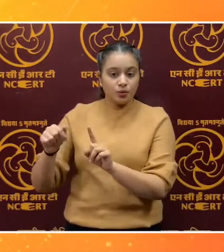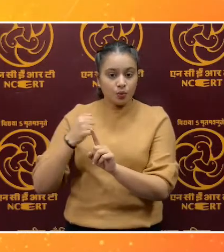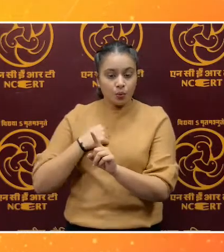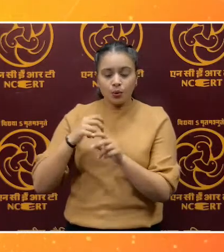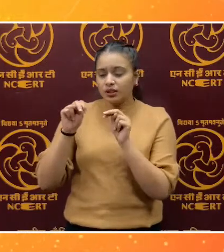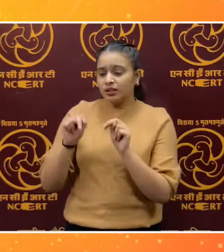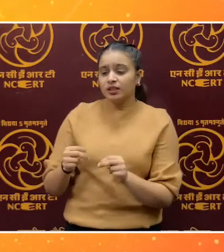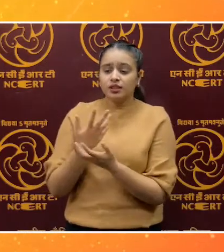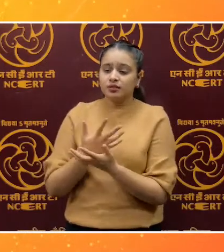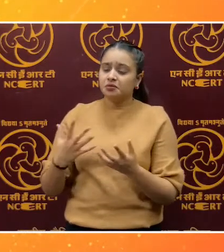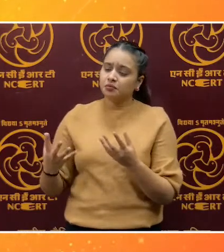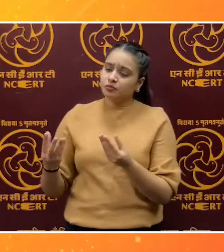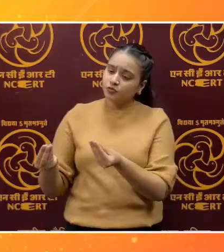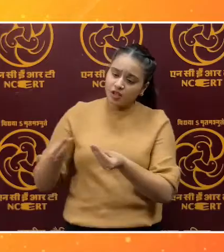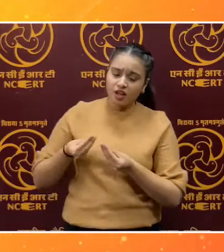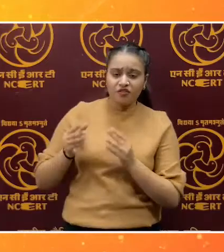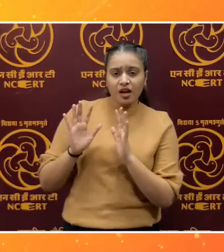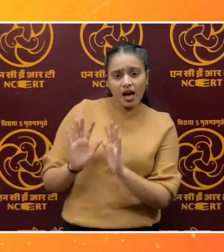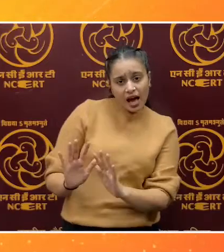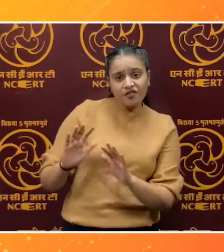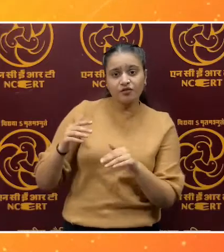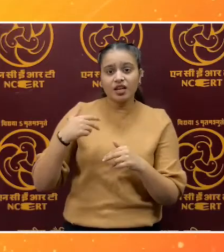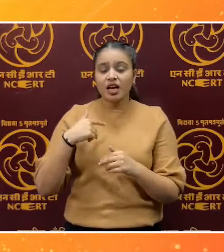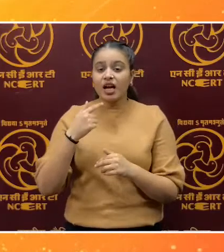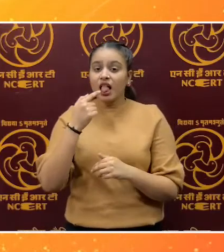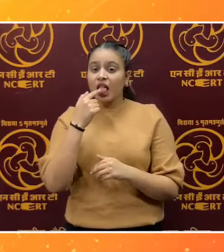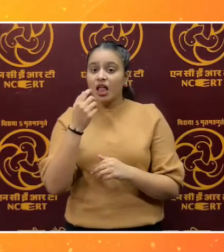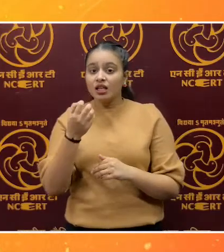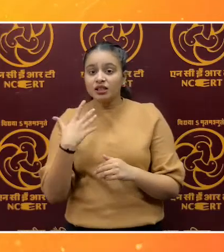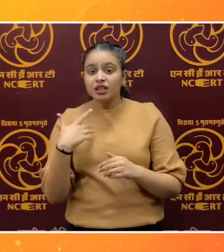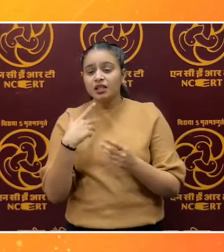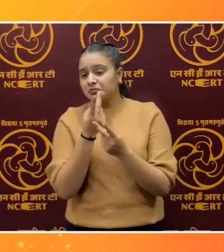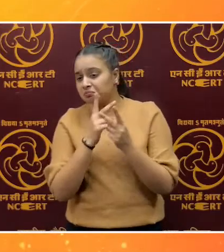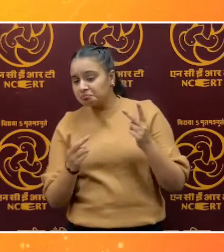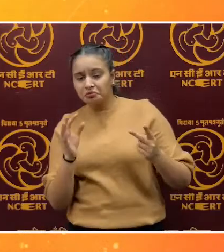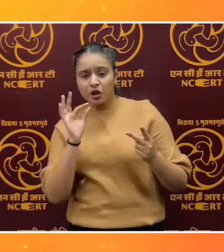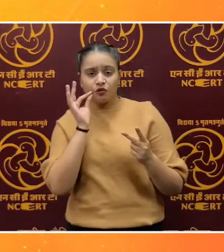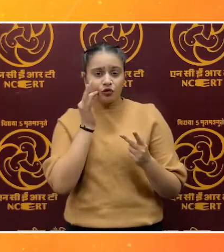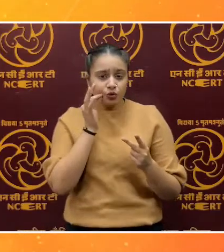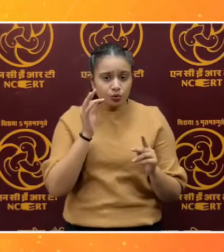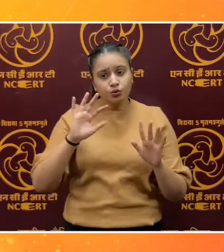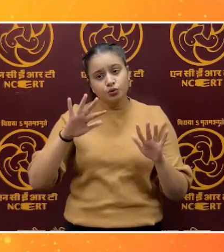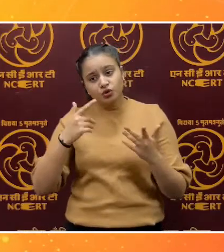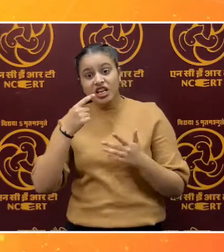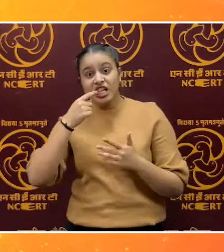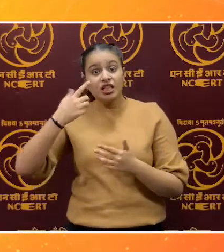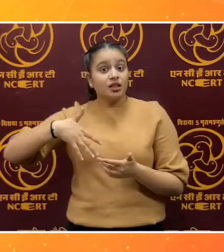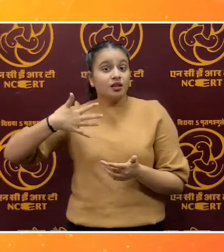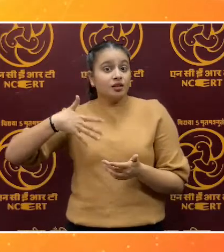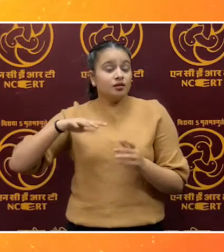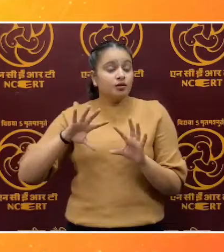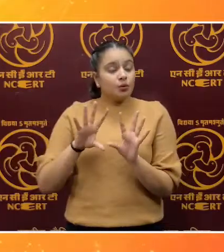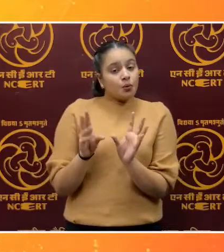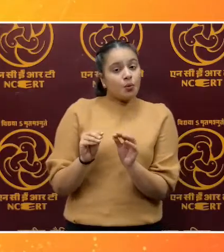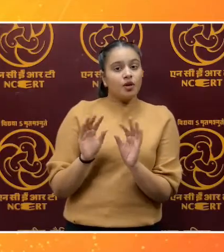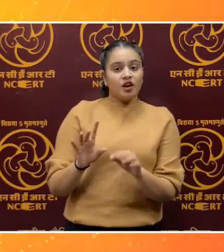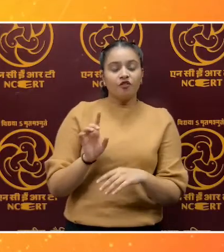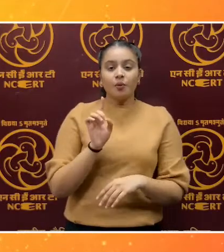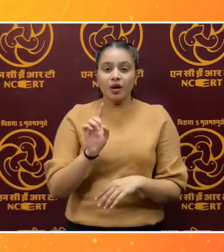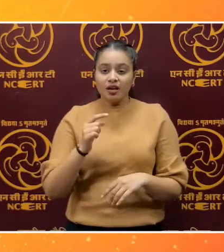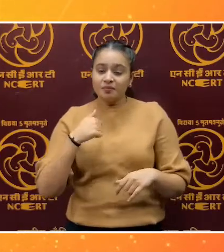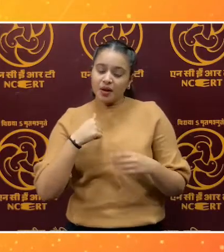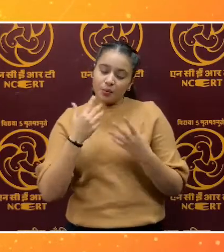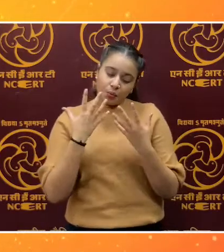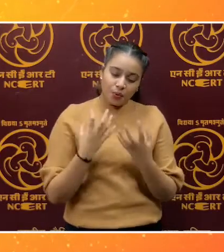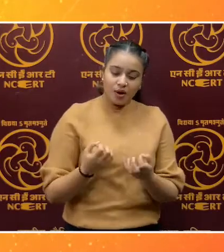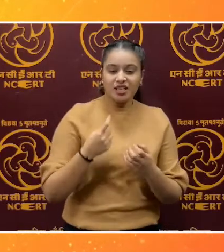so well that I have tasted all the tender fruits and chilies, but I want to taste the joy of flying